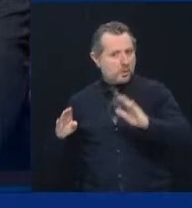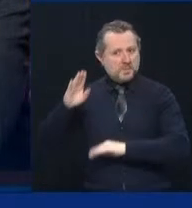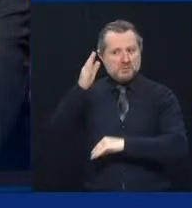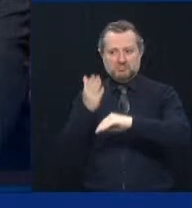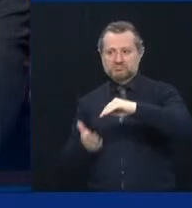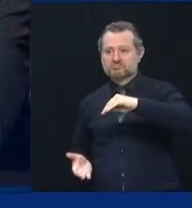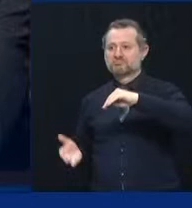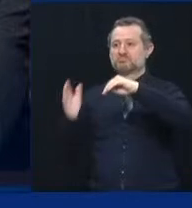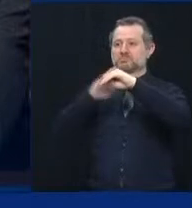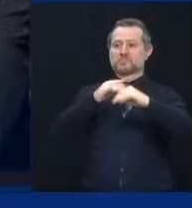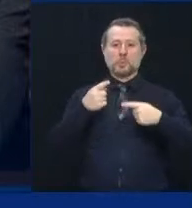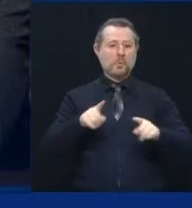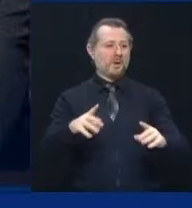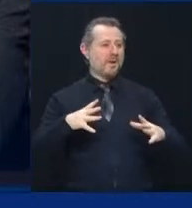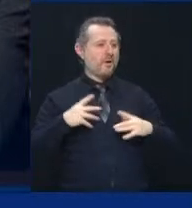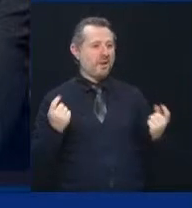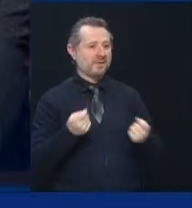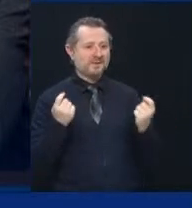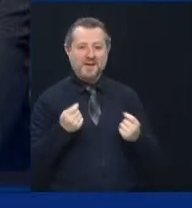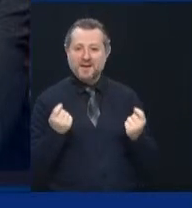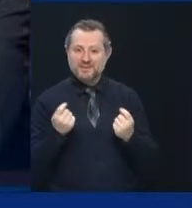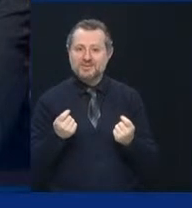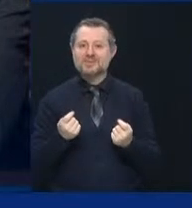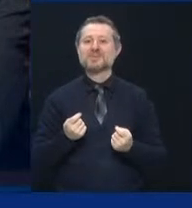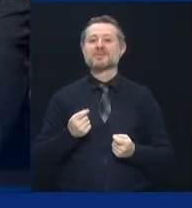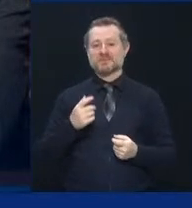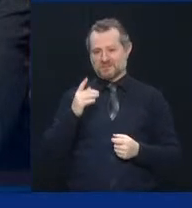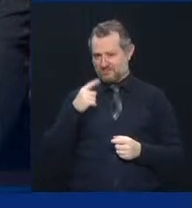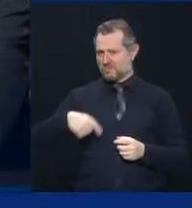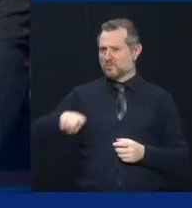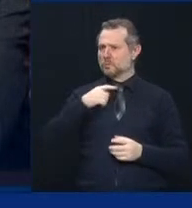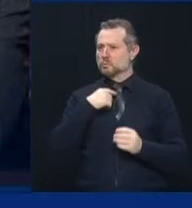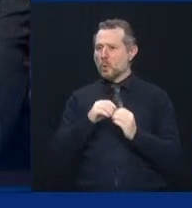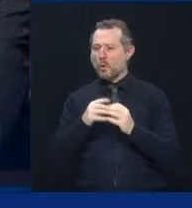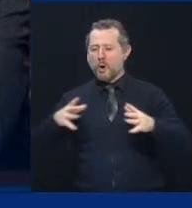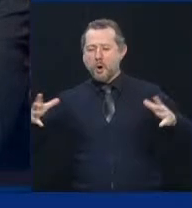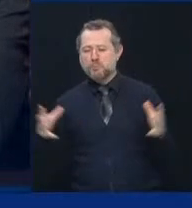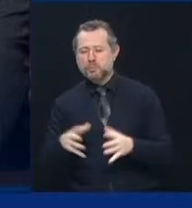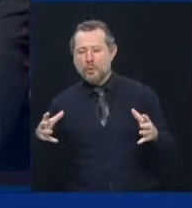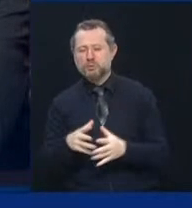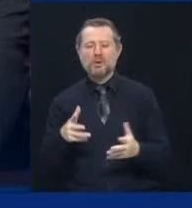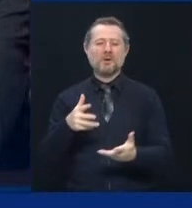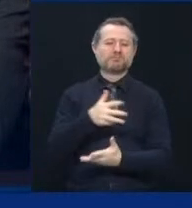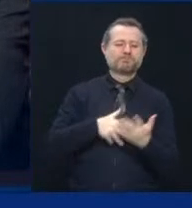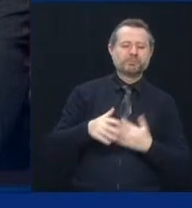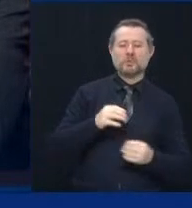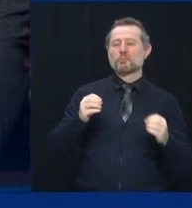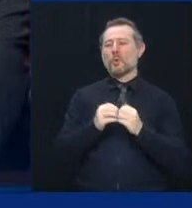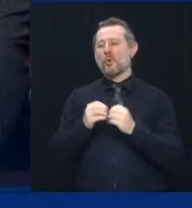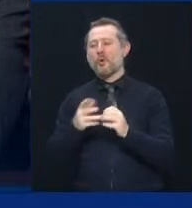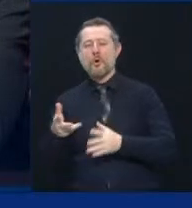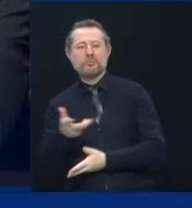because the holiday season brought more socialization, more groups, more spread.